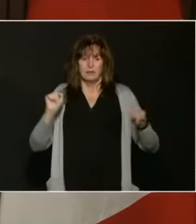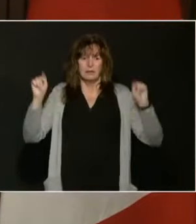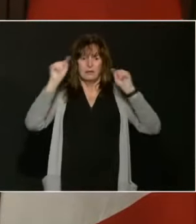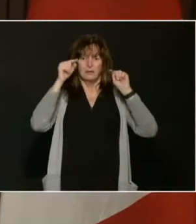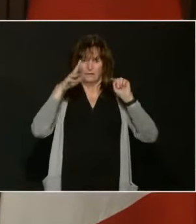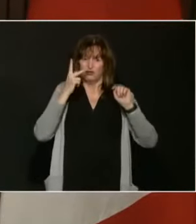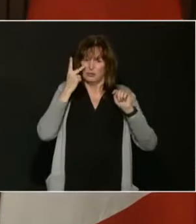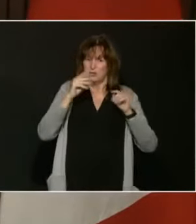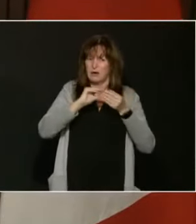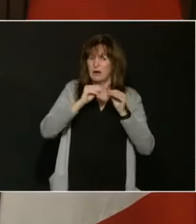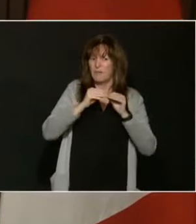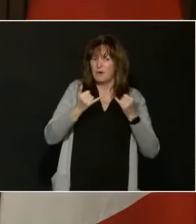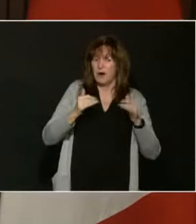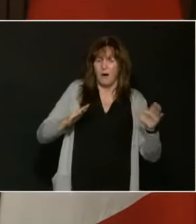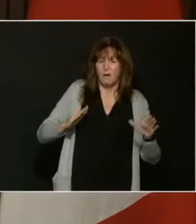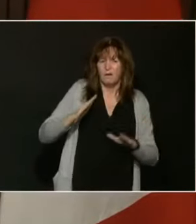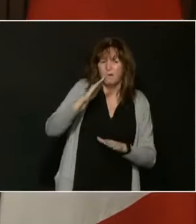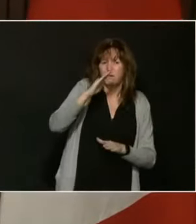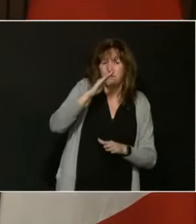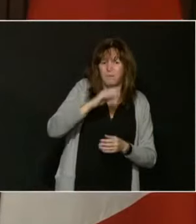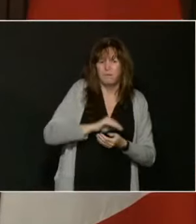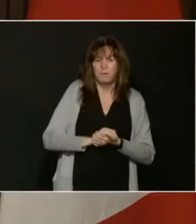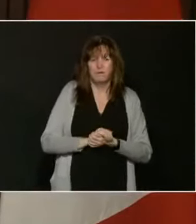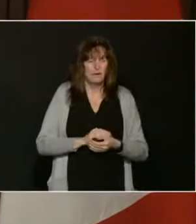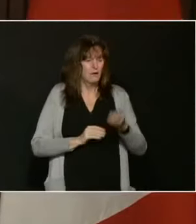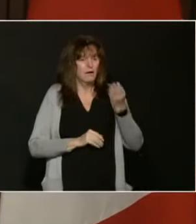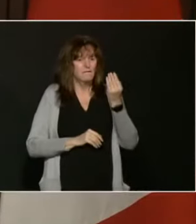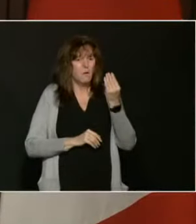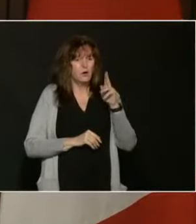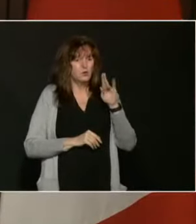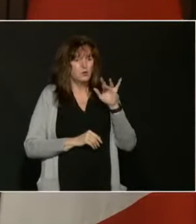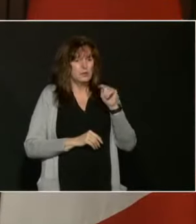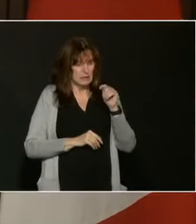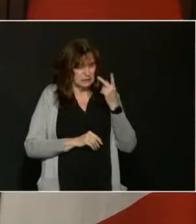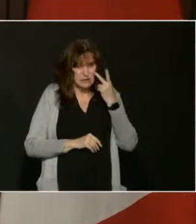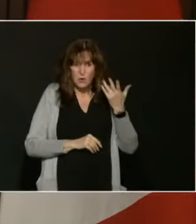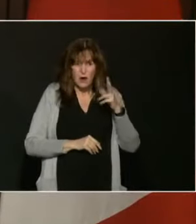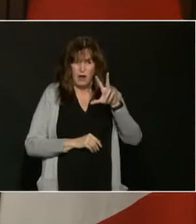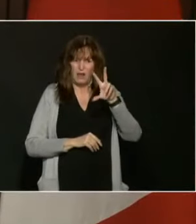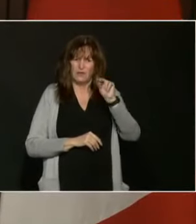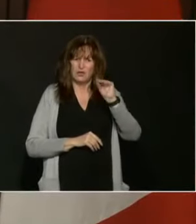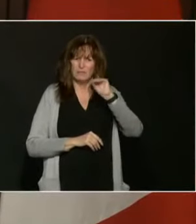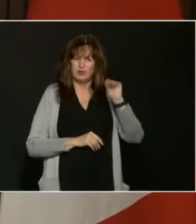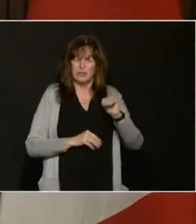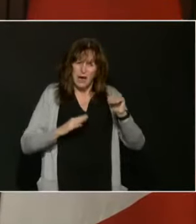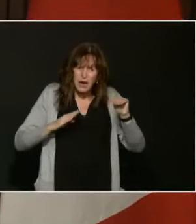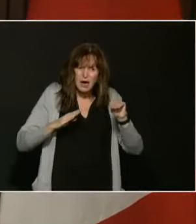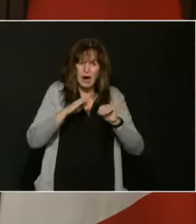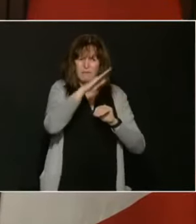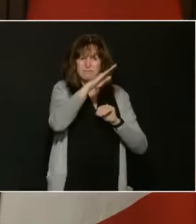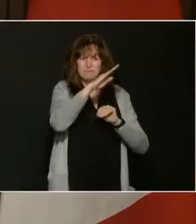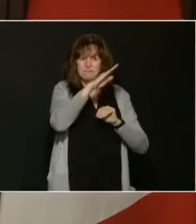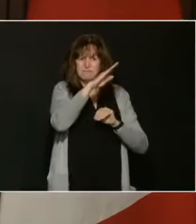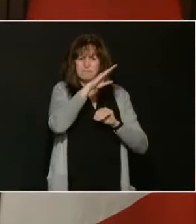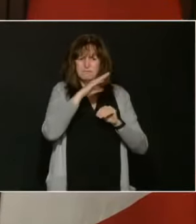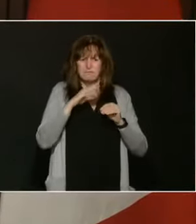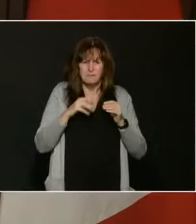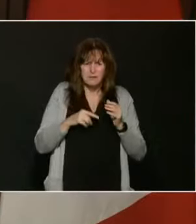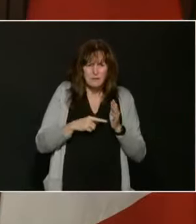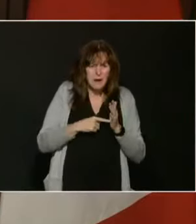health units have seen growth of more than 30%. Now, this growth sometimes is in very small beginning numbers, and so it does not